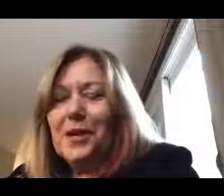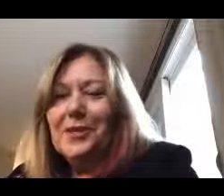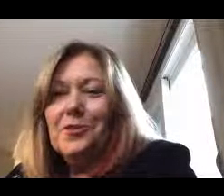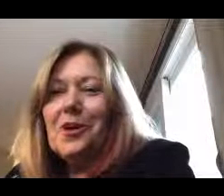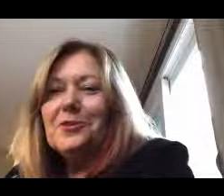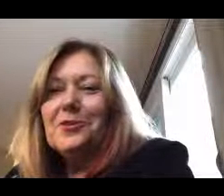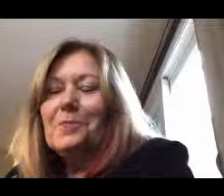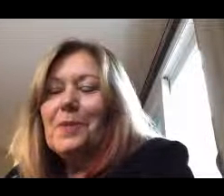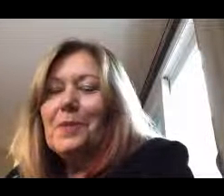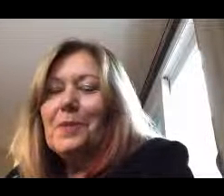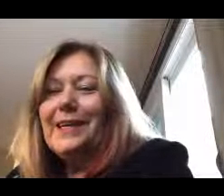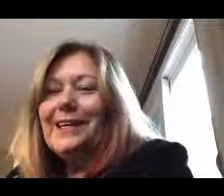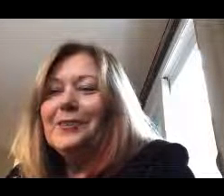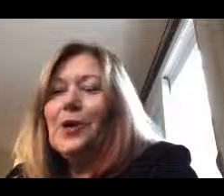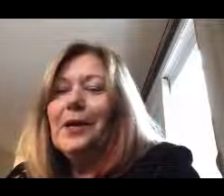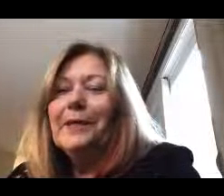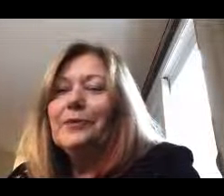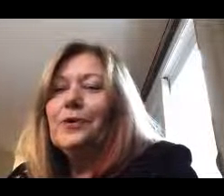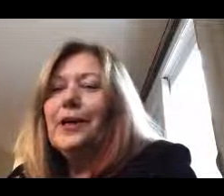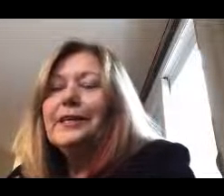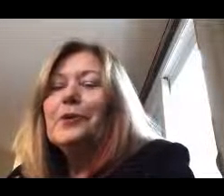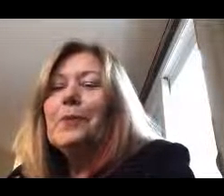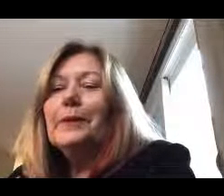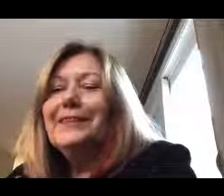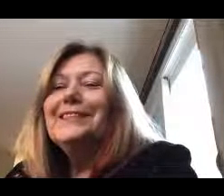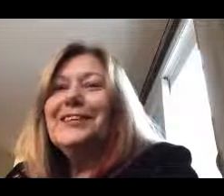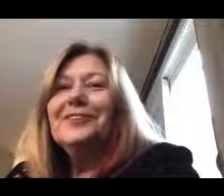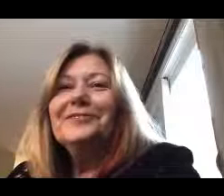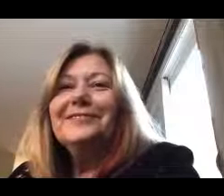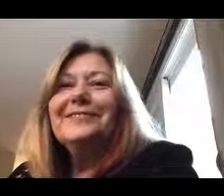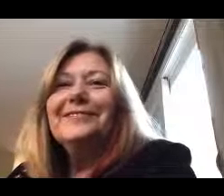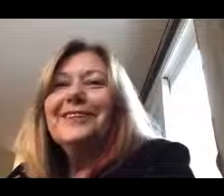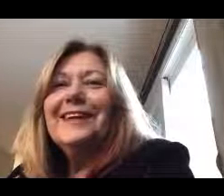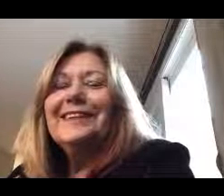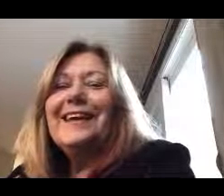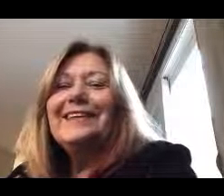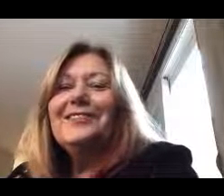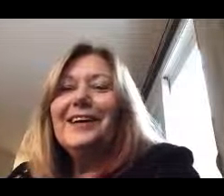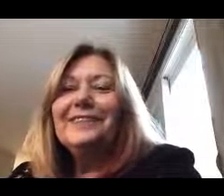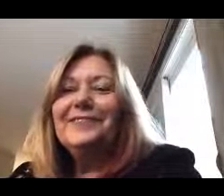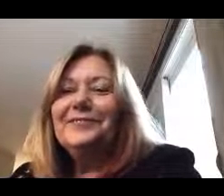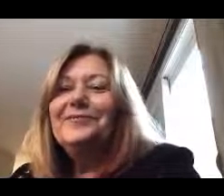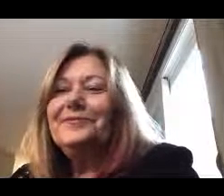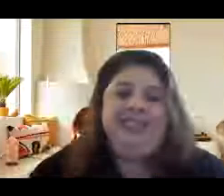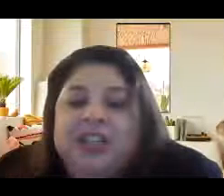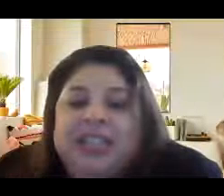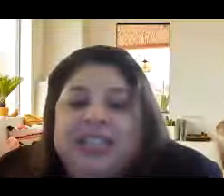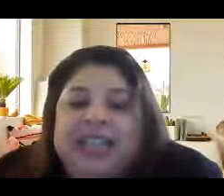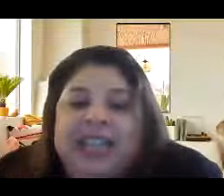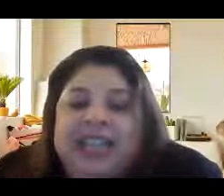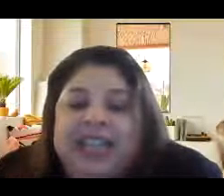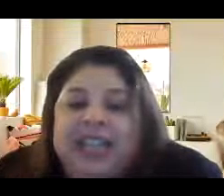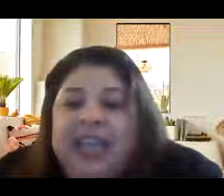as well. You're also my buddy in crime in Gear Up. So great. Thanks, you guys.